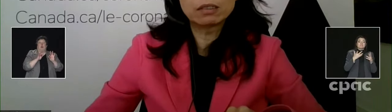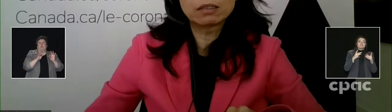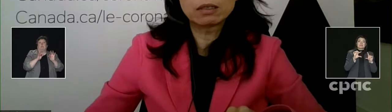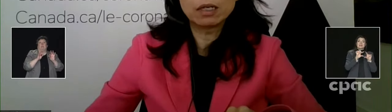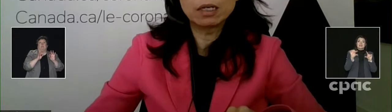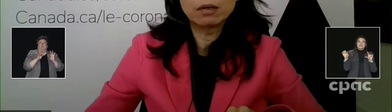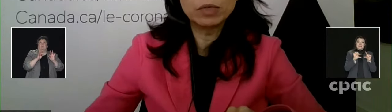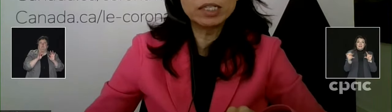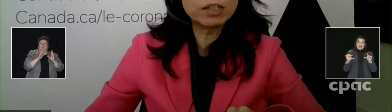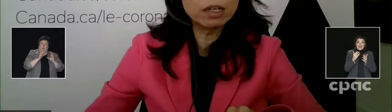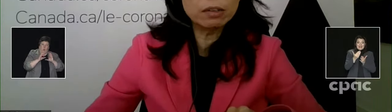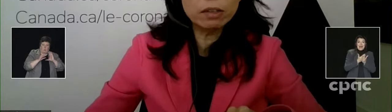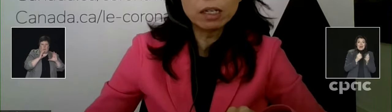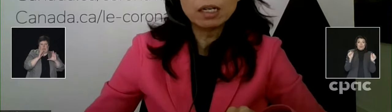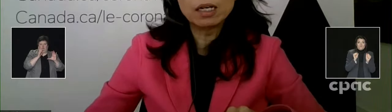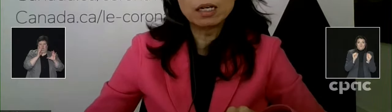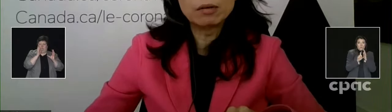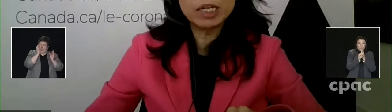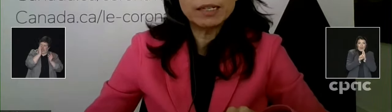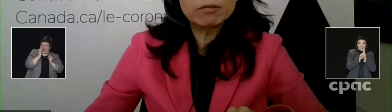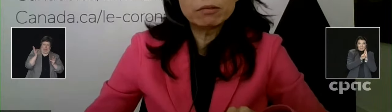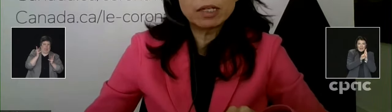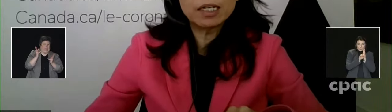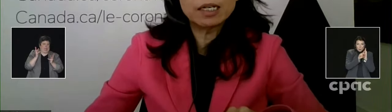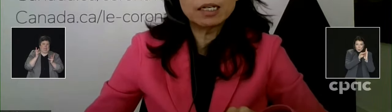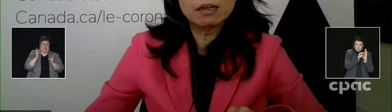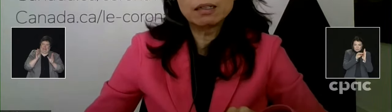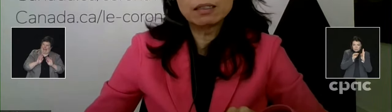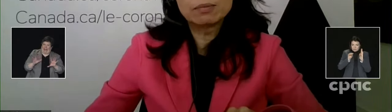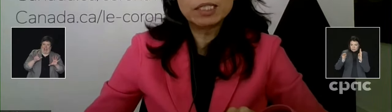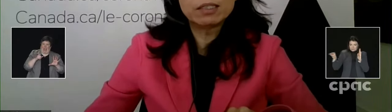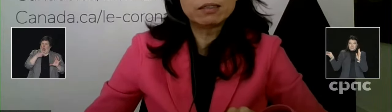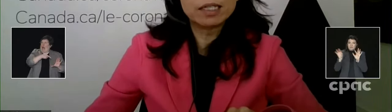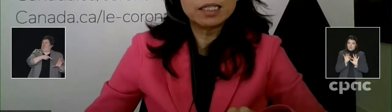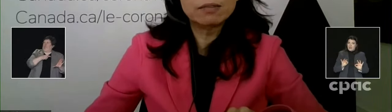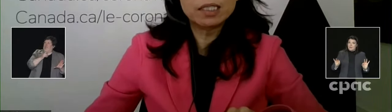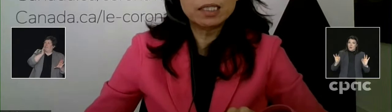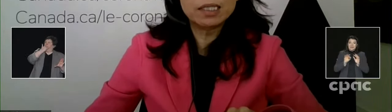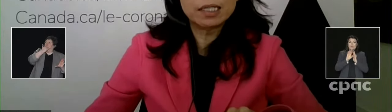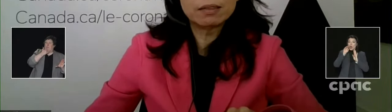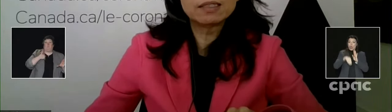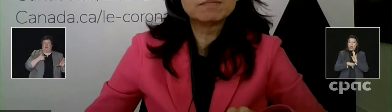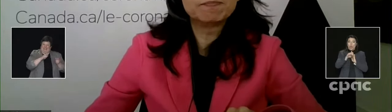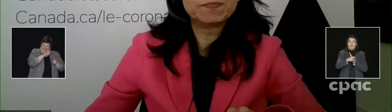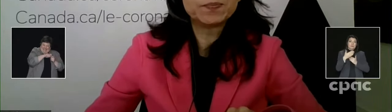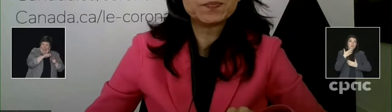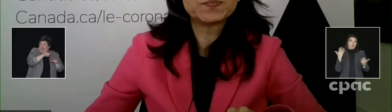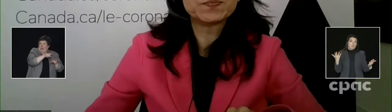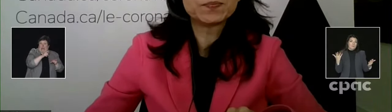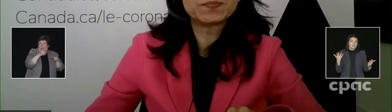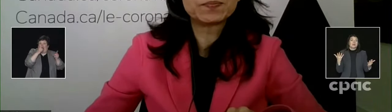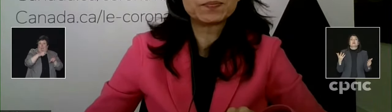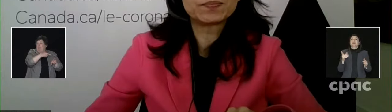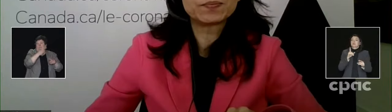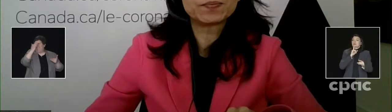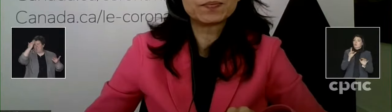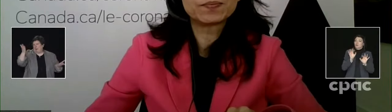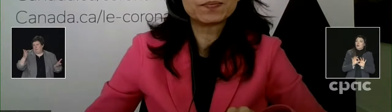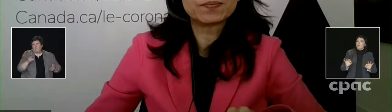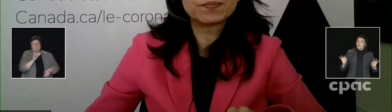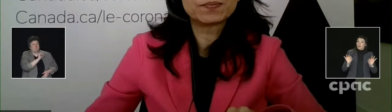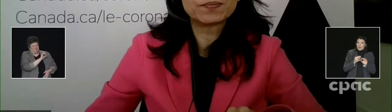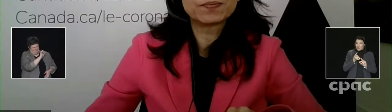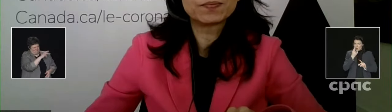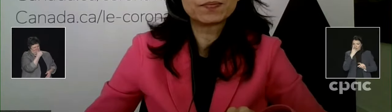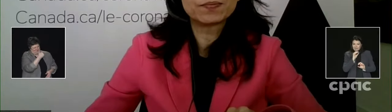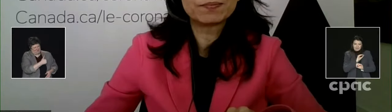what went on. But I can't speak to any of the details. For sure. Thank